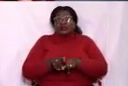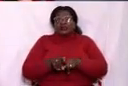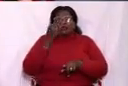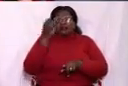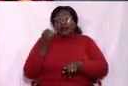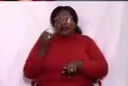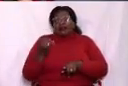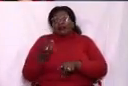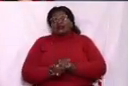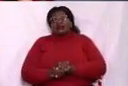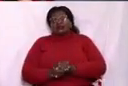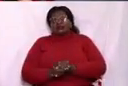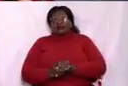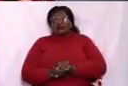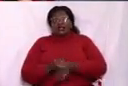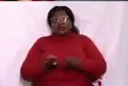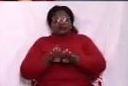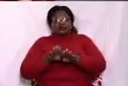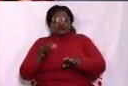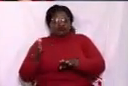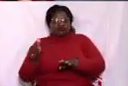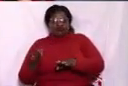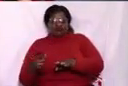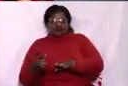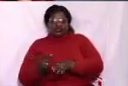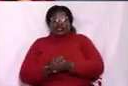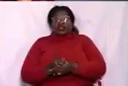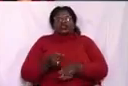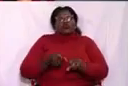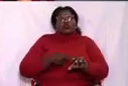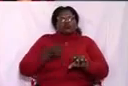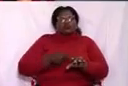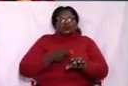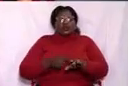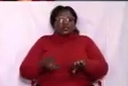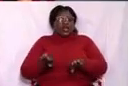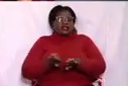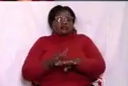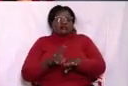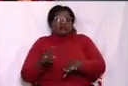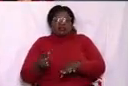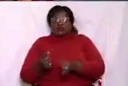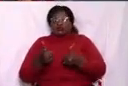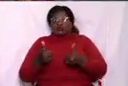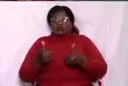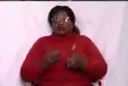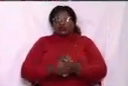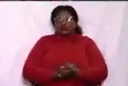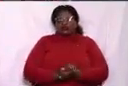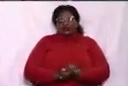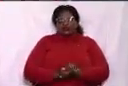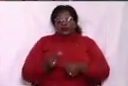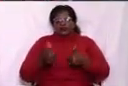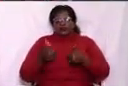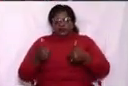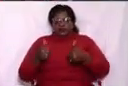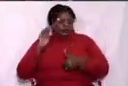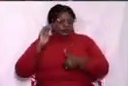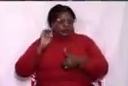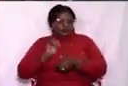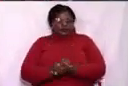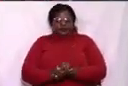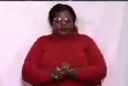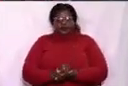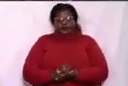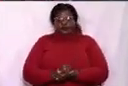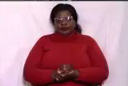yes, I've always been a maker of great things. Excellent. That's good to hear. Also,